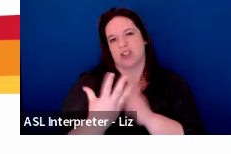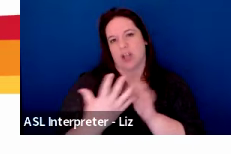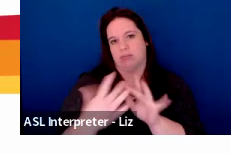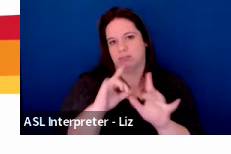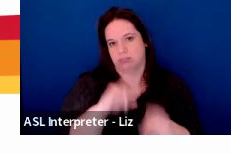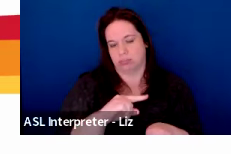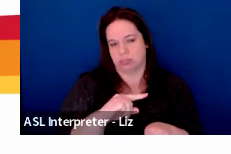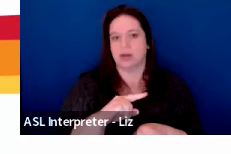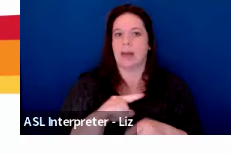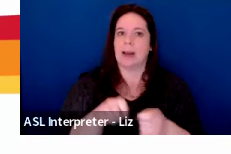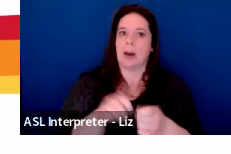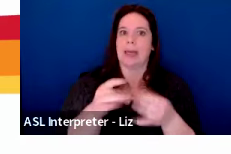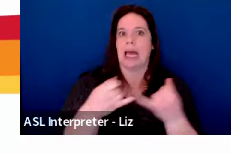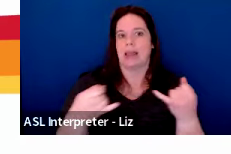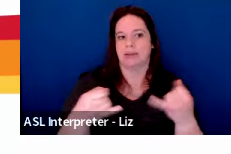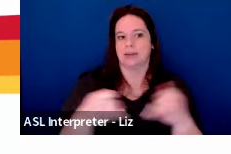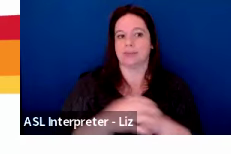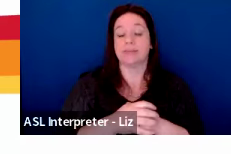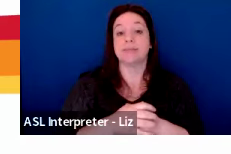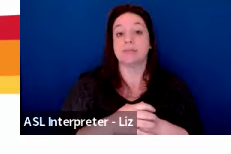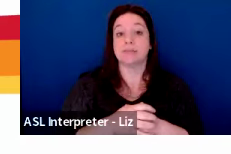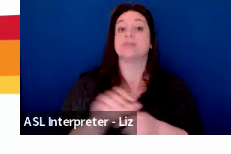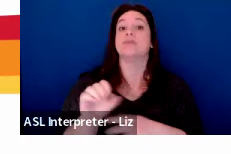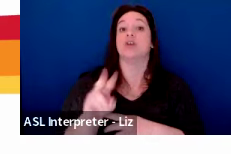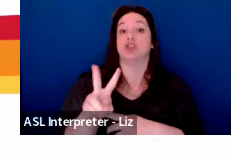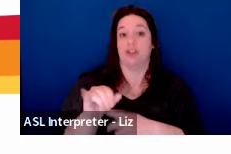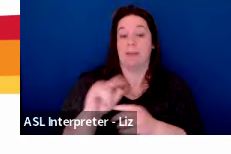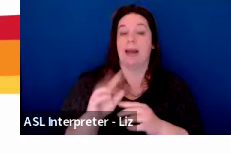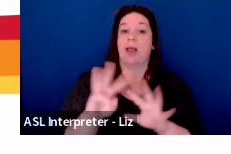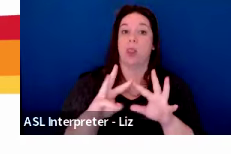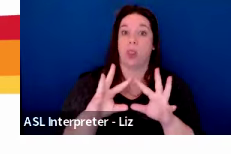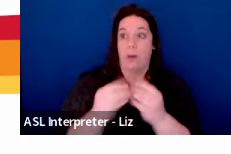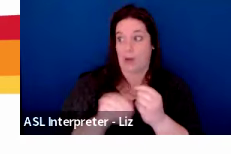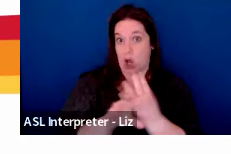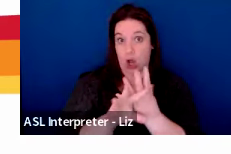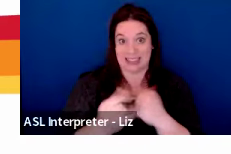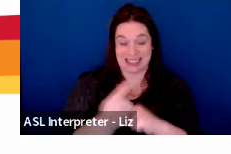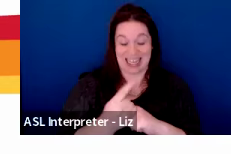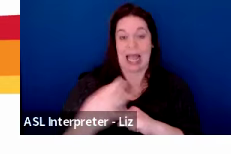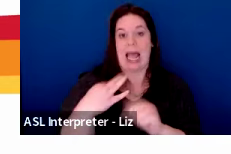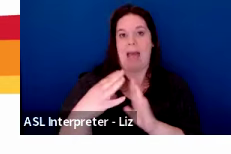also ask you that there's going to be a survey about the webinar and the application process.